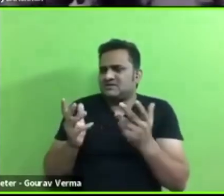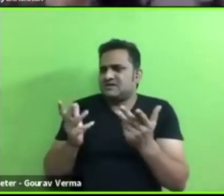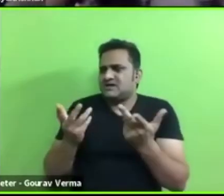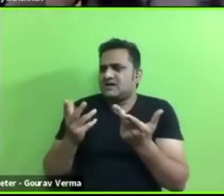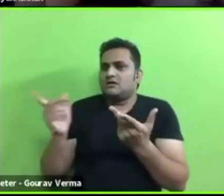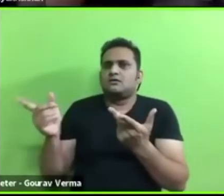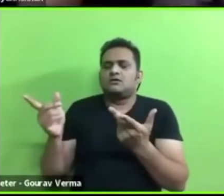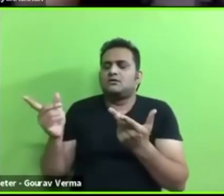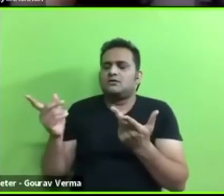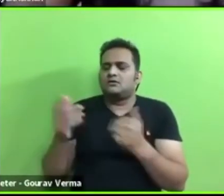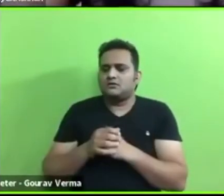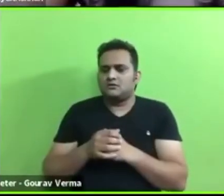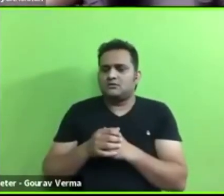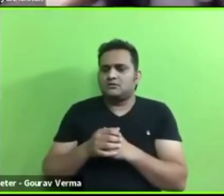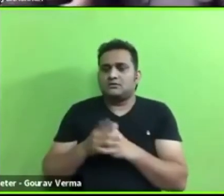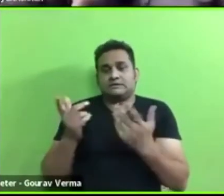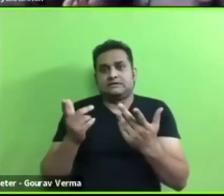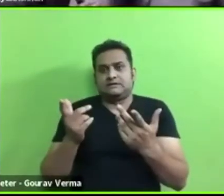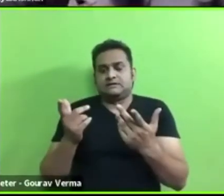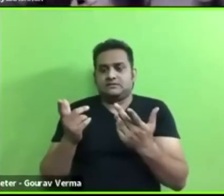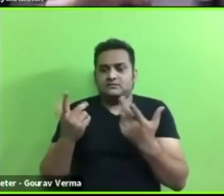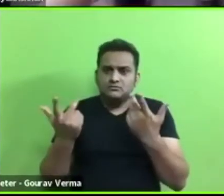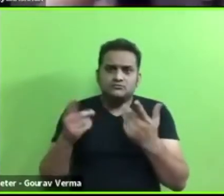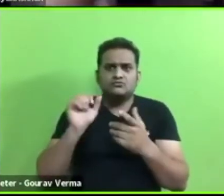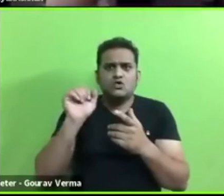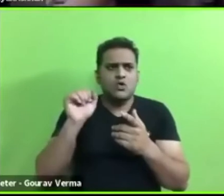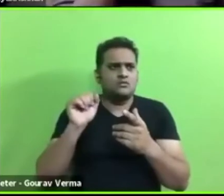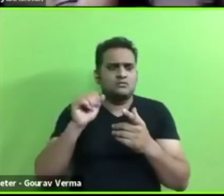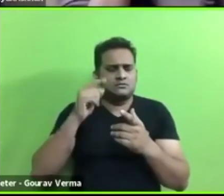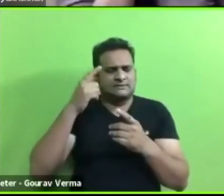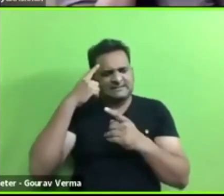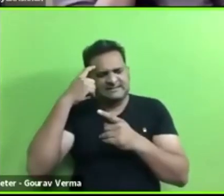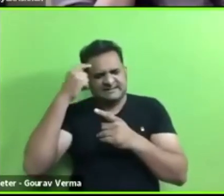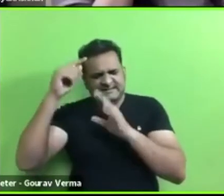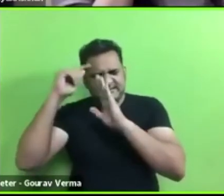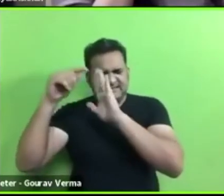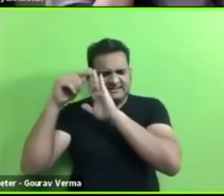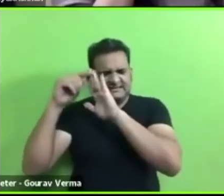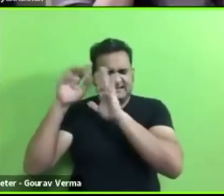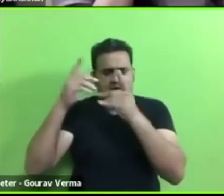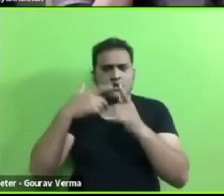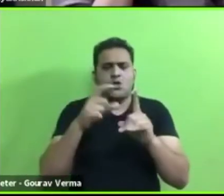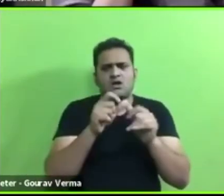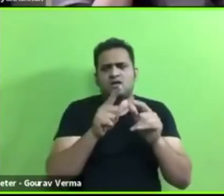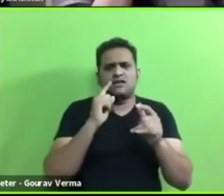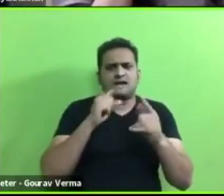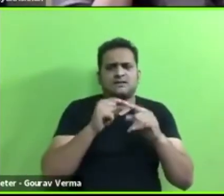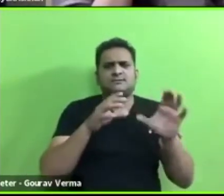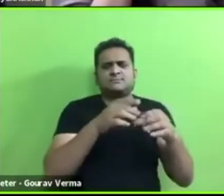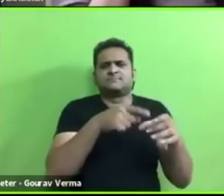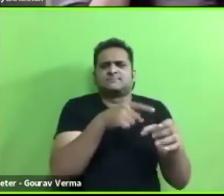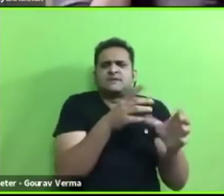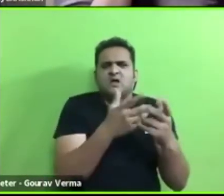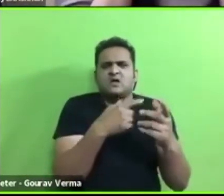fall with love with your nightmares, the Dalit body? Completely. I mean,